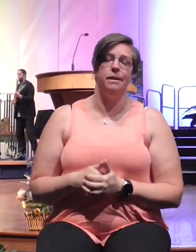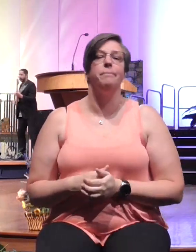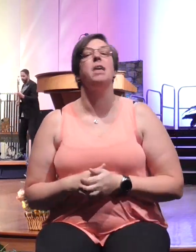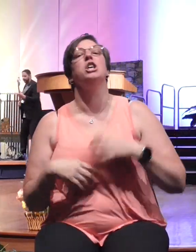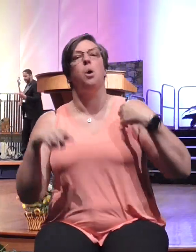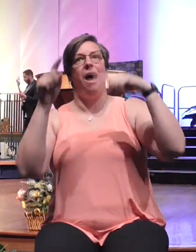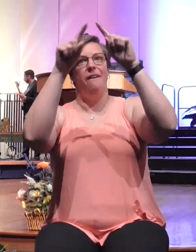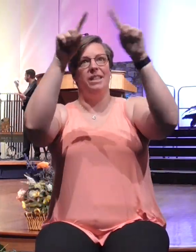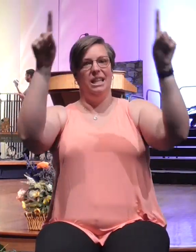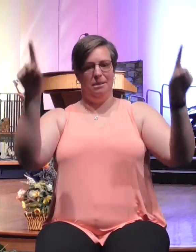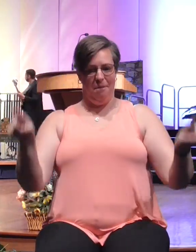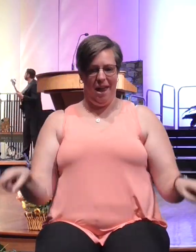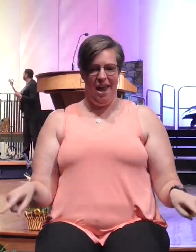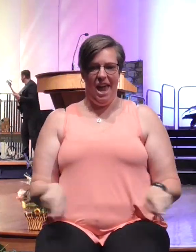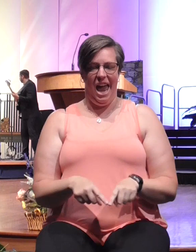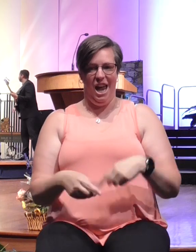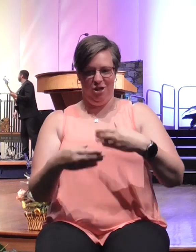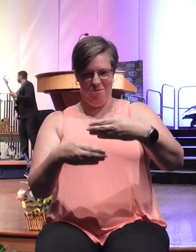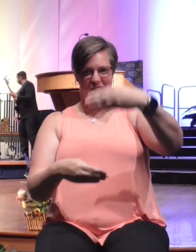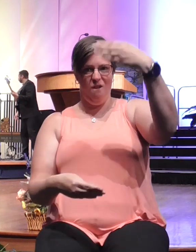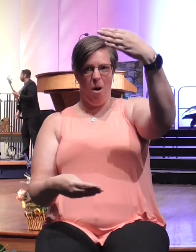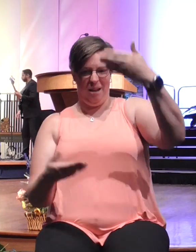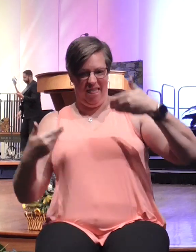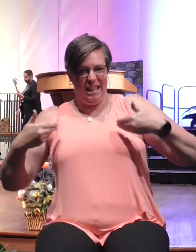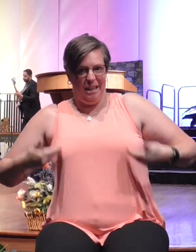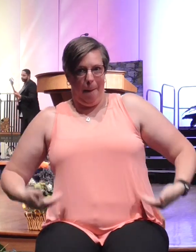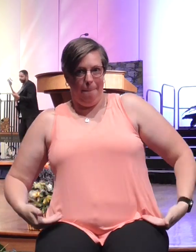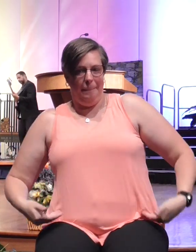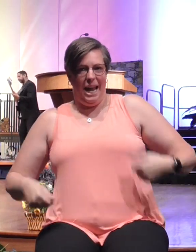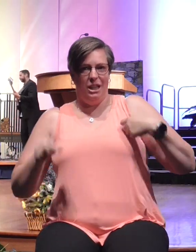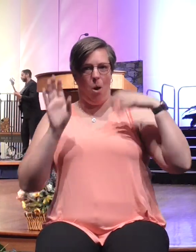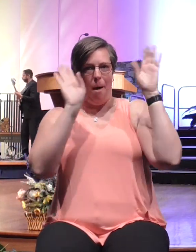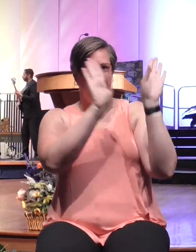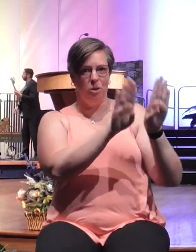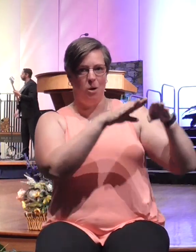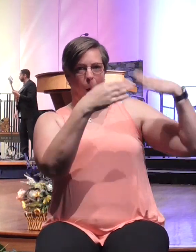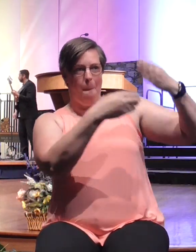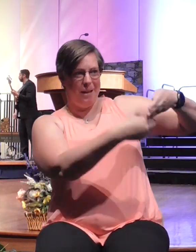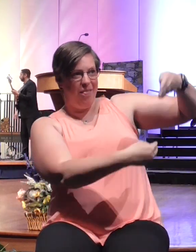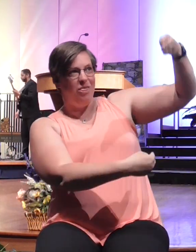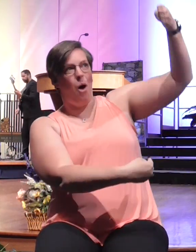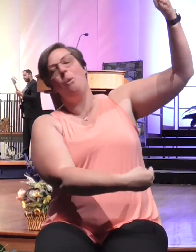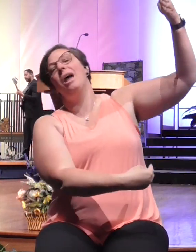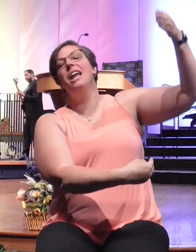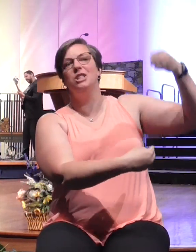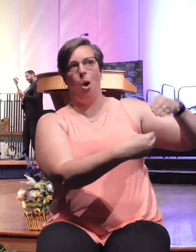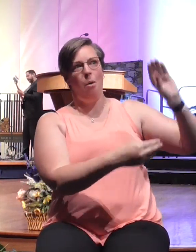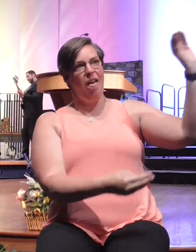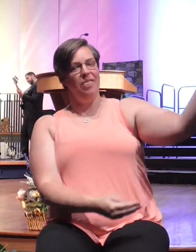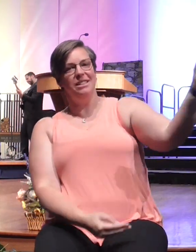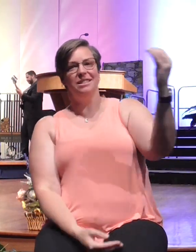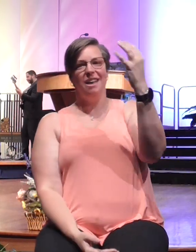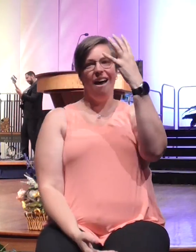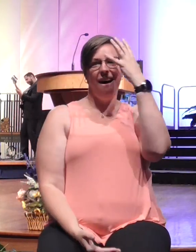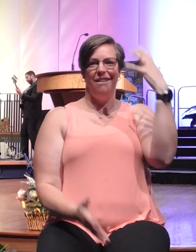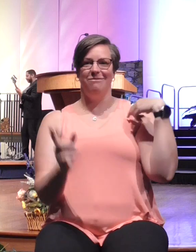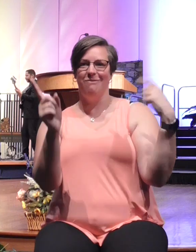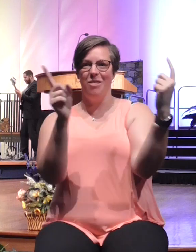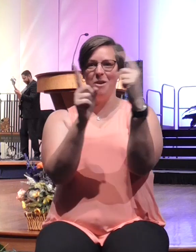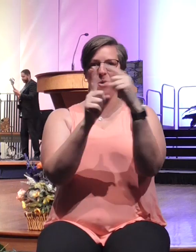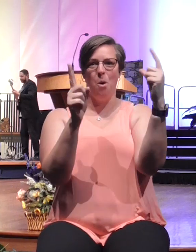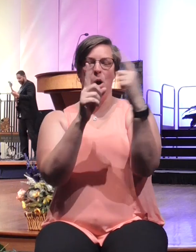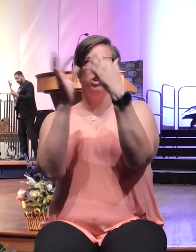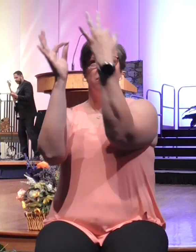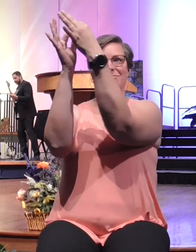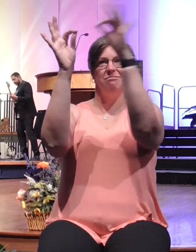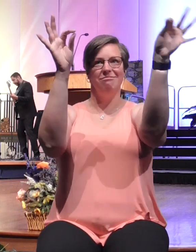Staring at the blank page before you, open up the dirty window, let the sun illuminate the words that